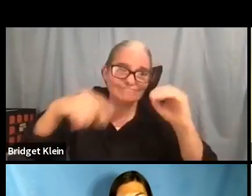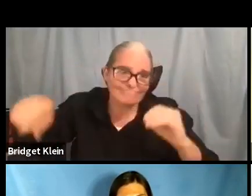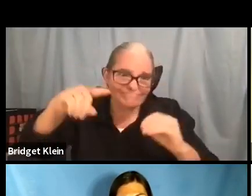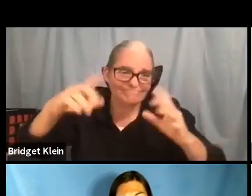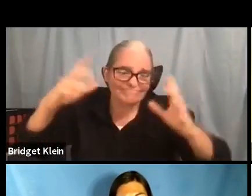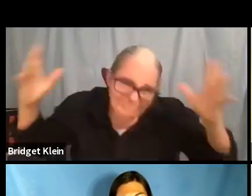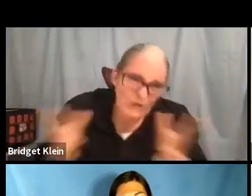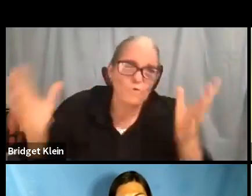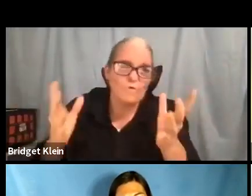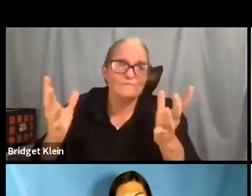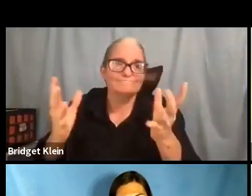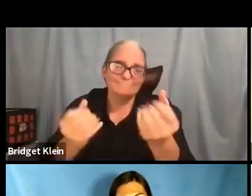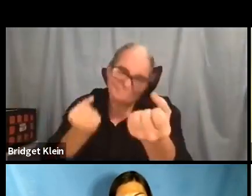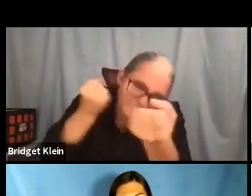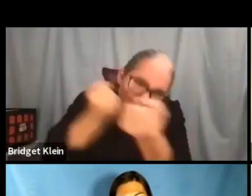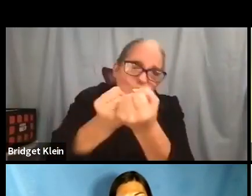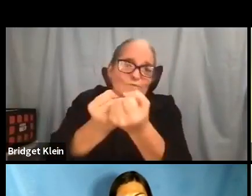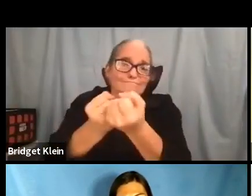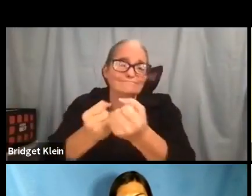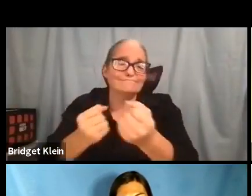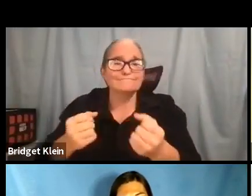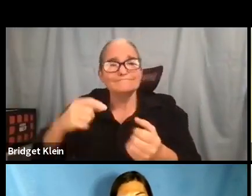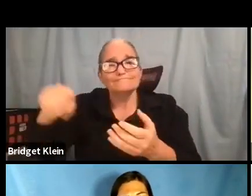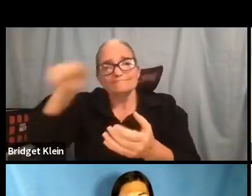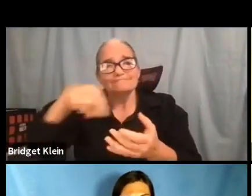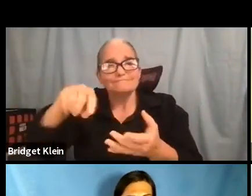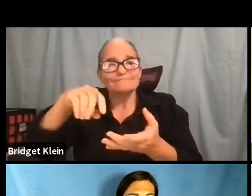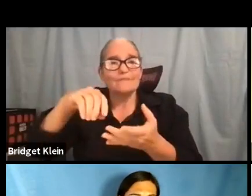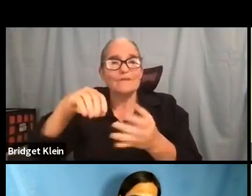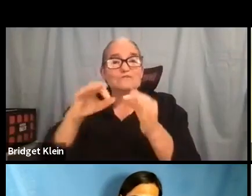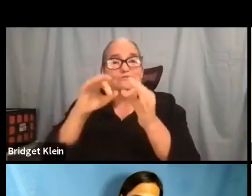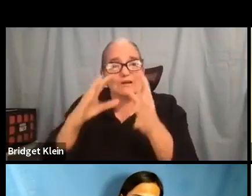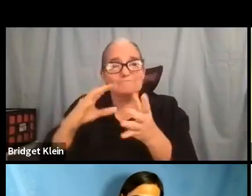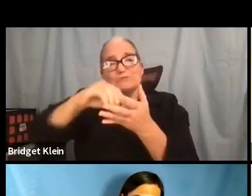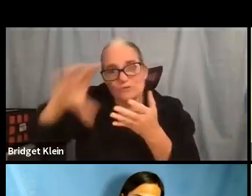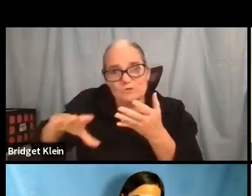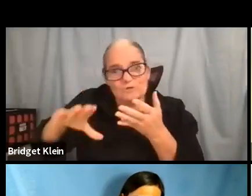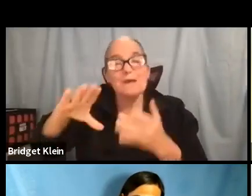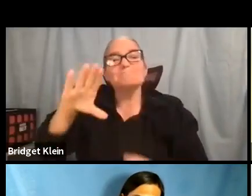deprivation in deaf culture. And so encouraging